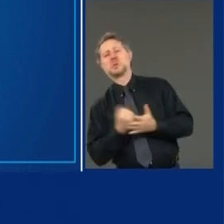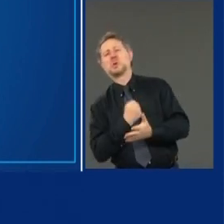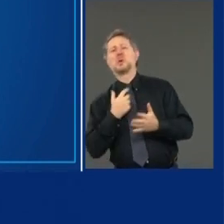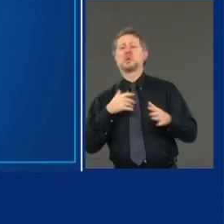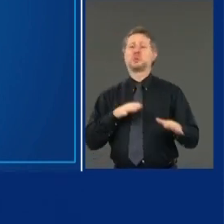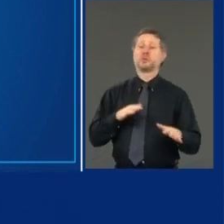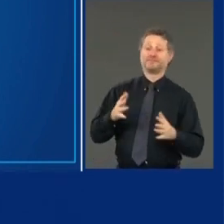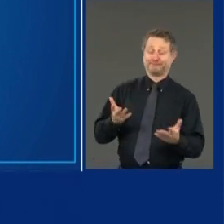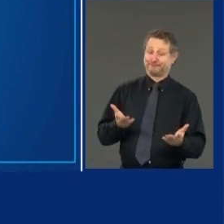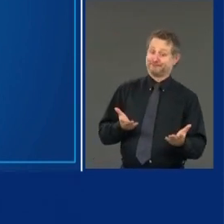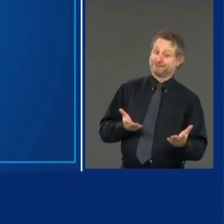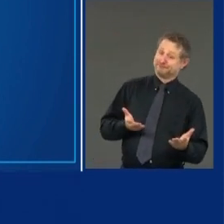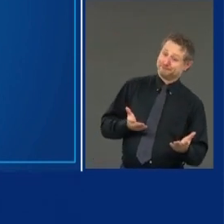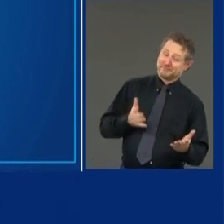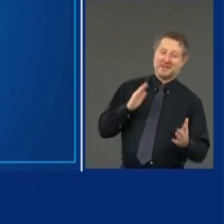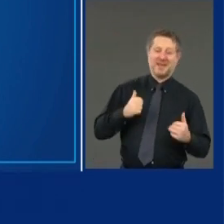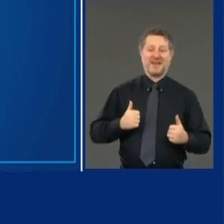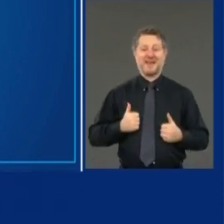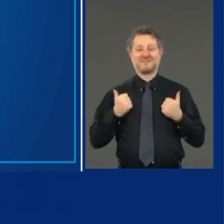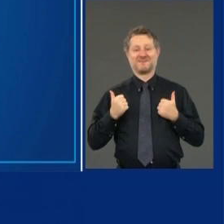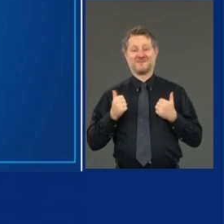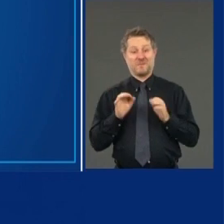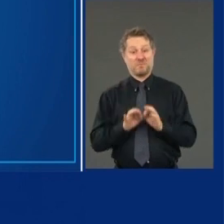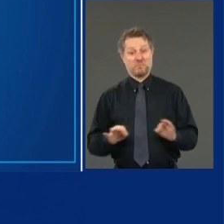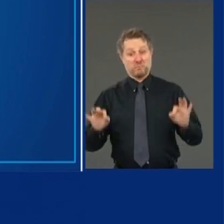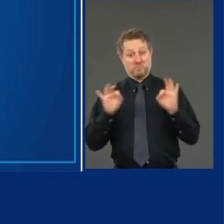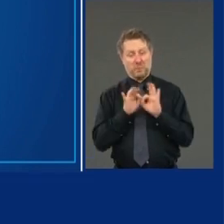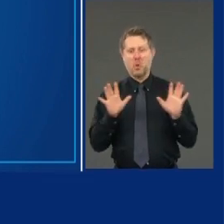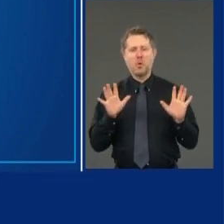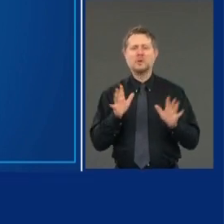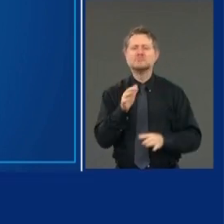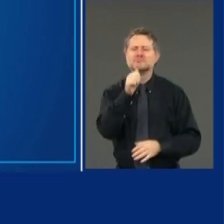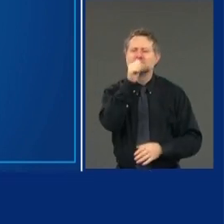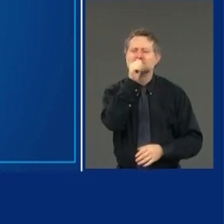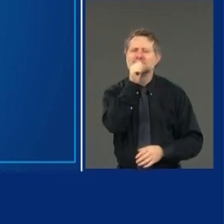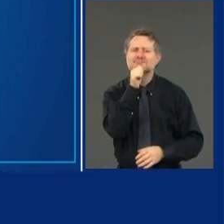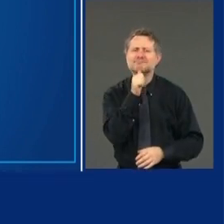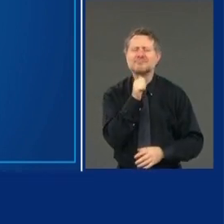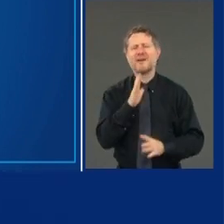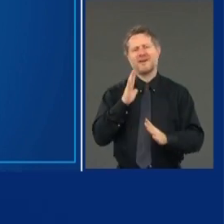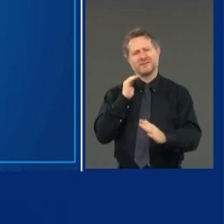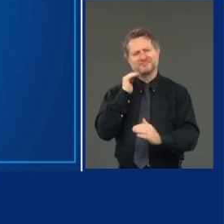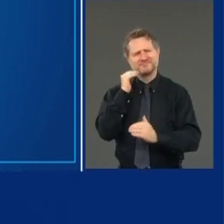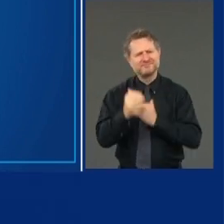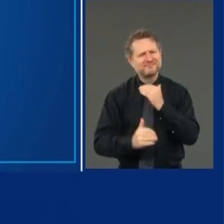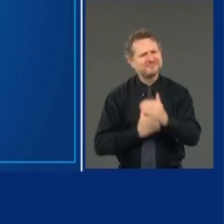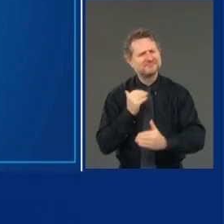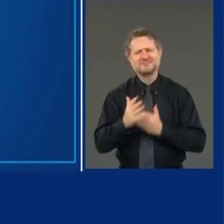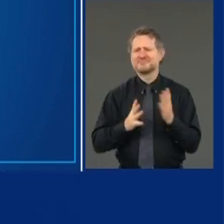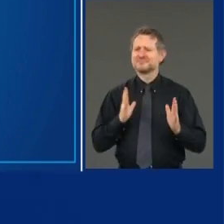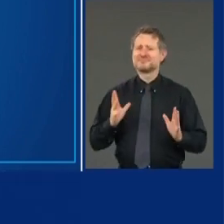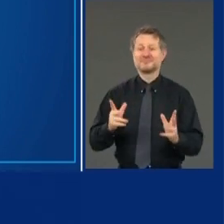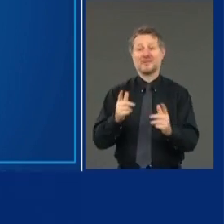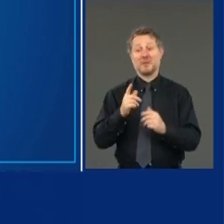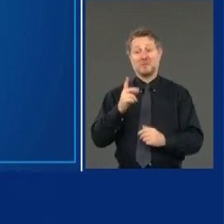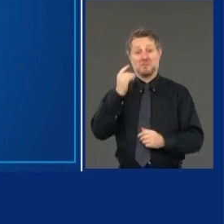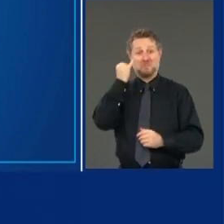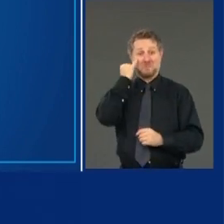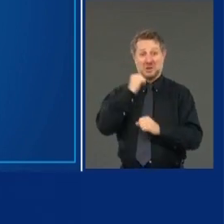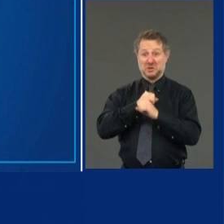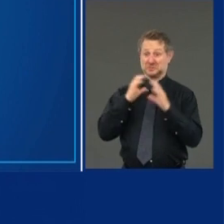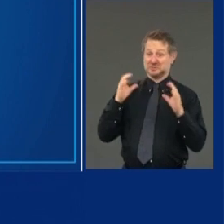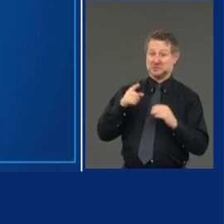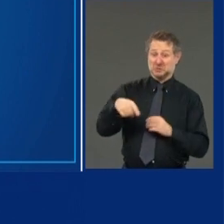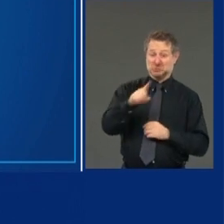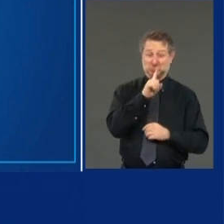is about stamina. Stamina. It's Memorial Day weekend. Imagine if you were in a real war,